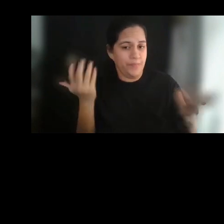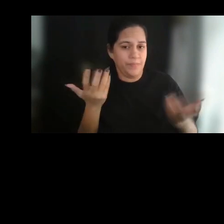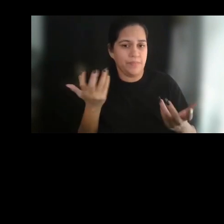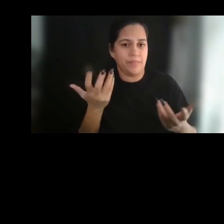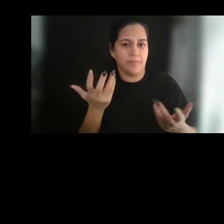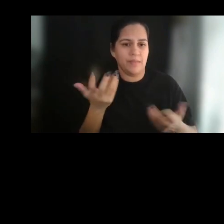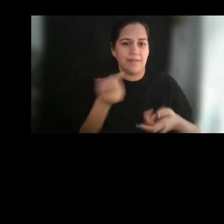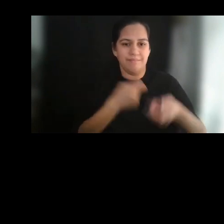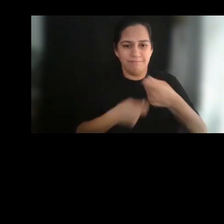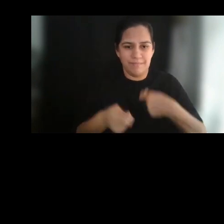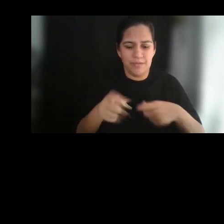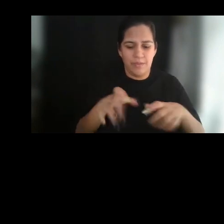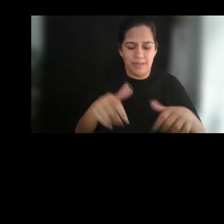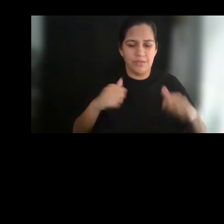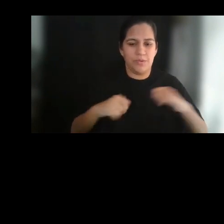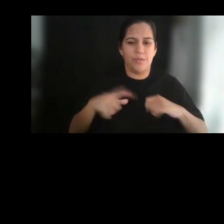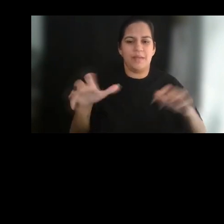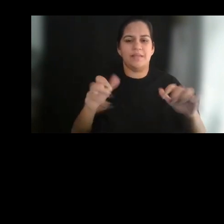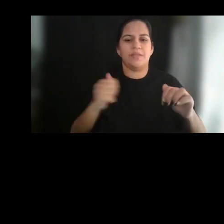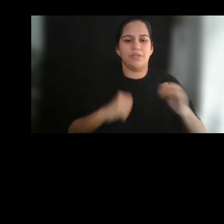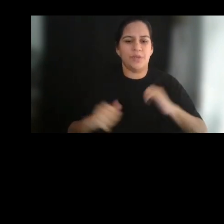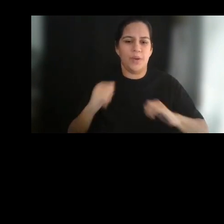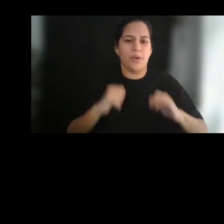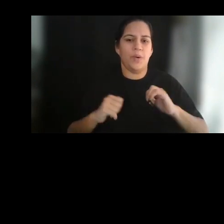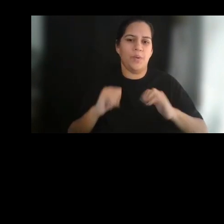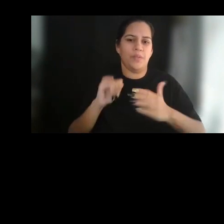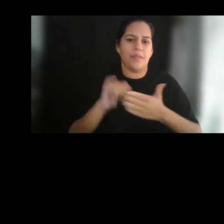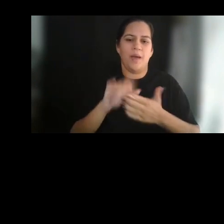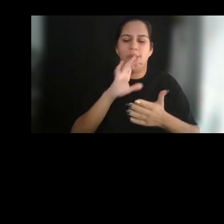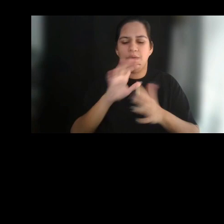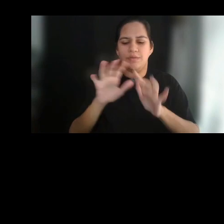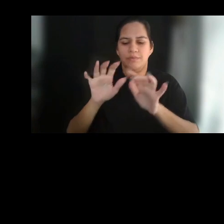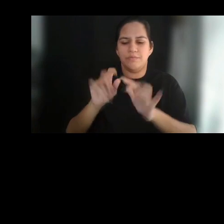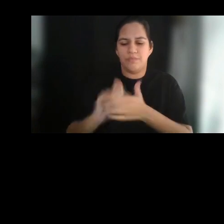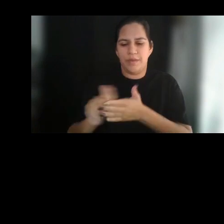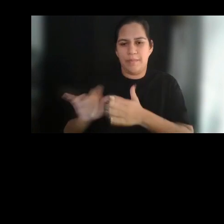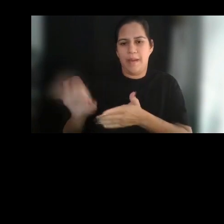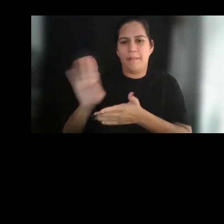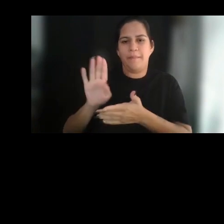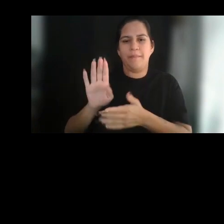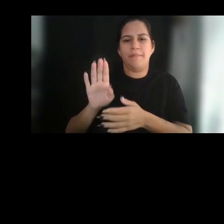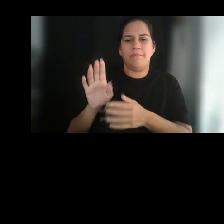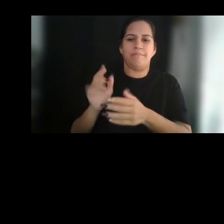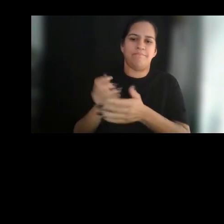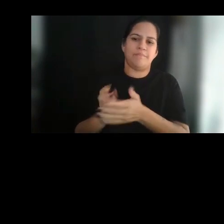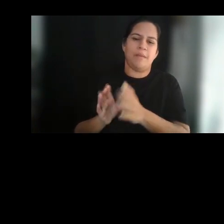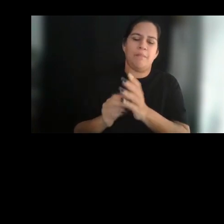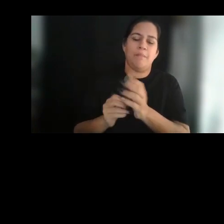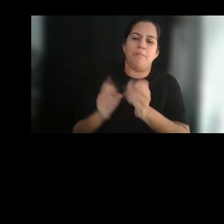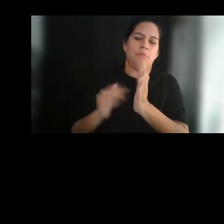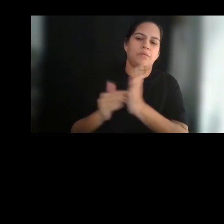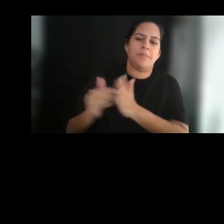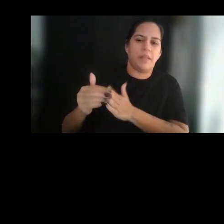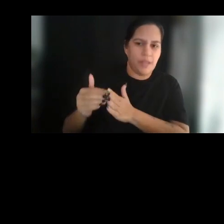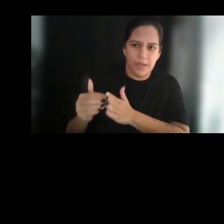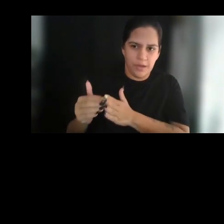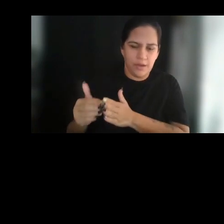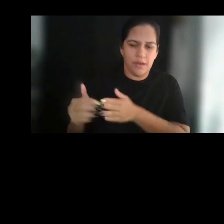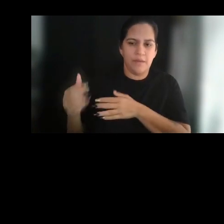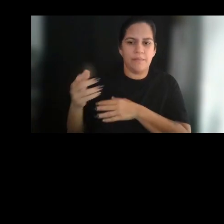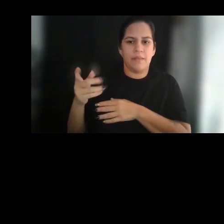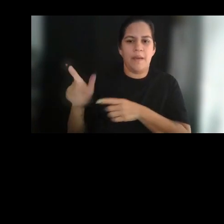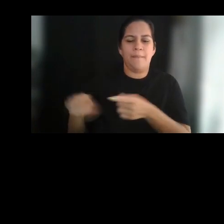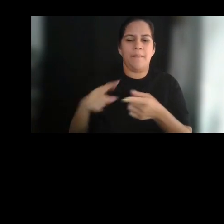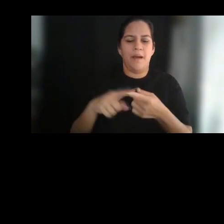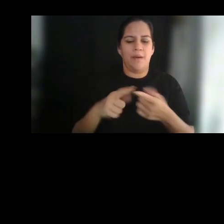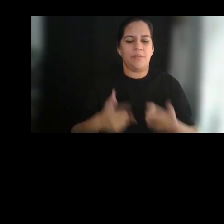show that was written by a billionaire or multimillionaire about the life of that